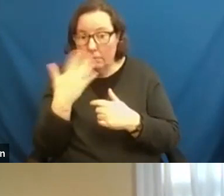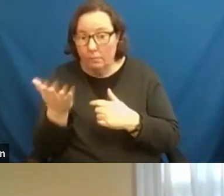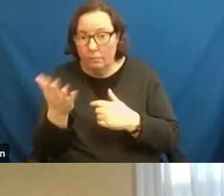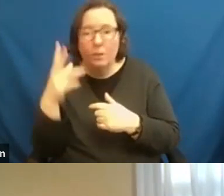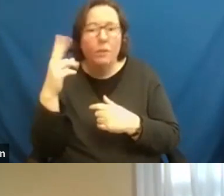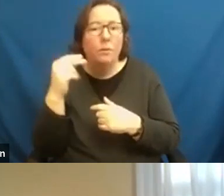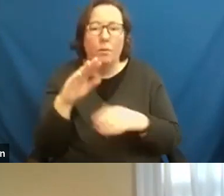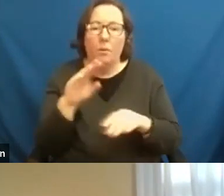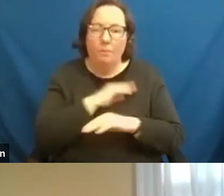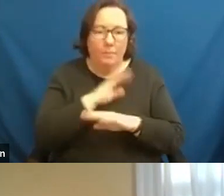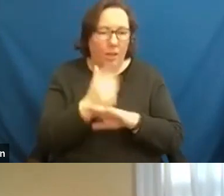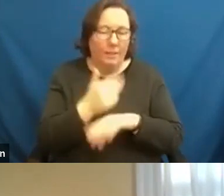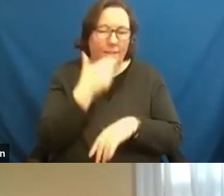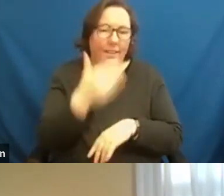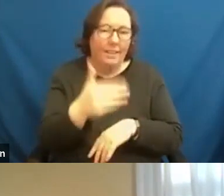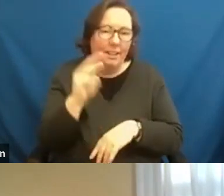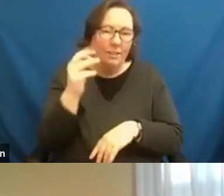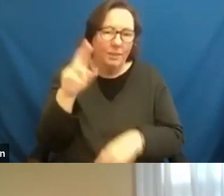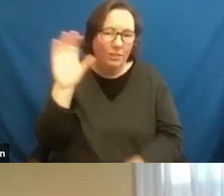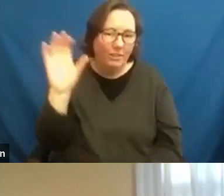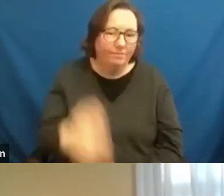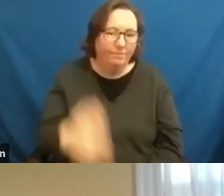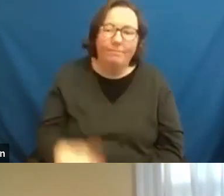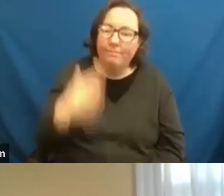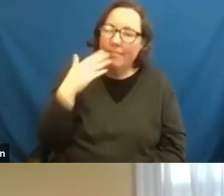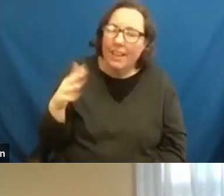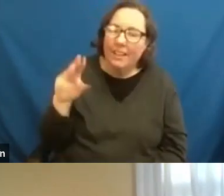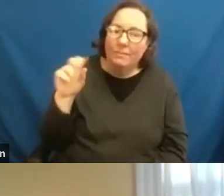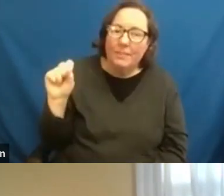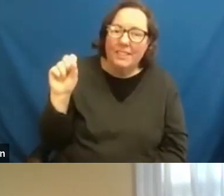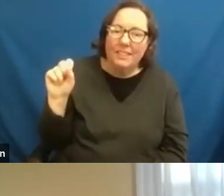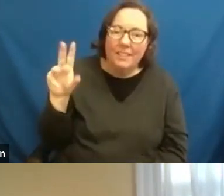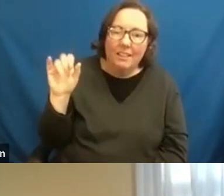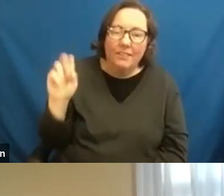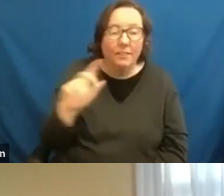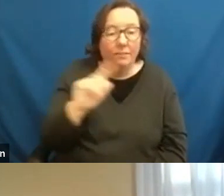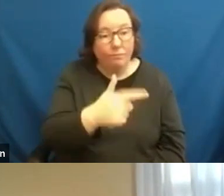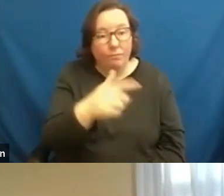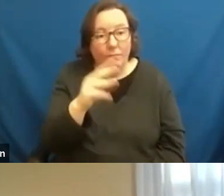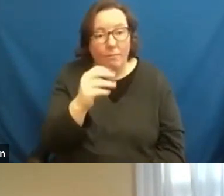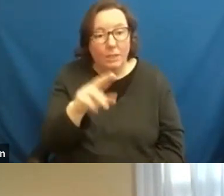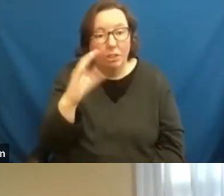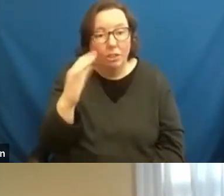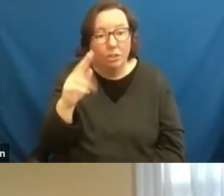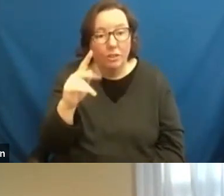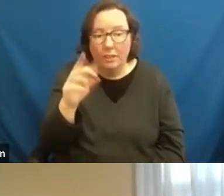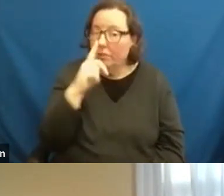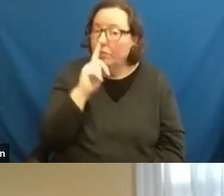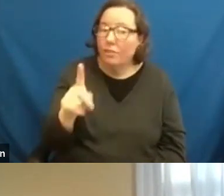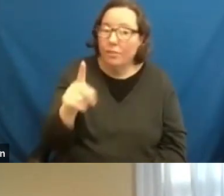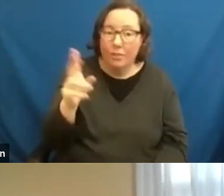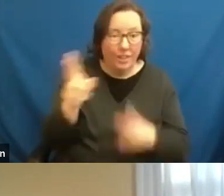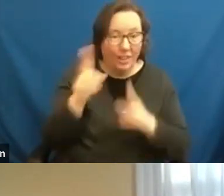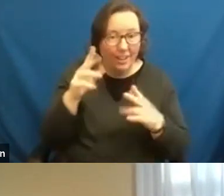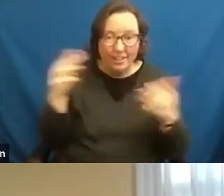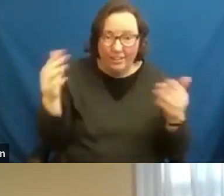No, I do not. Thank you, Mr. Contapasis. Thank you, Ms. Sullivan. Mr. Krager, if you would, please. It would be an honor,